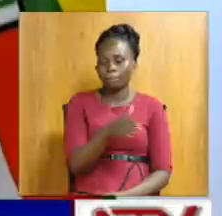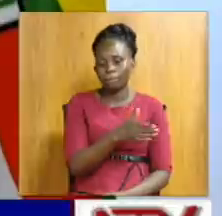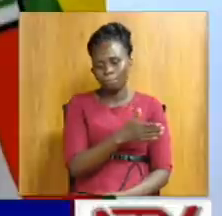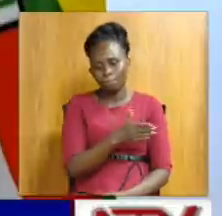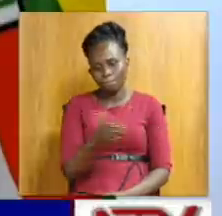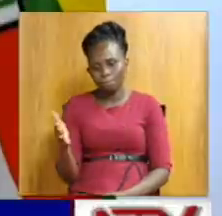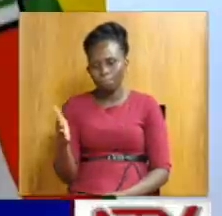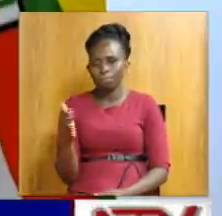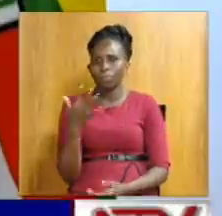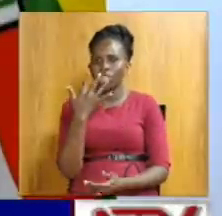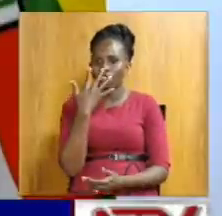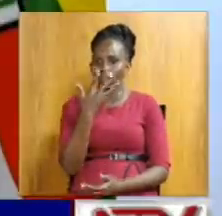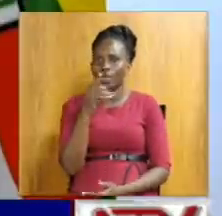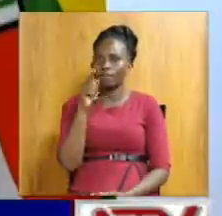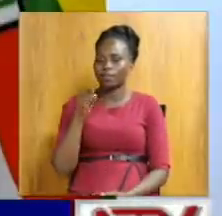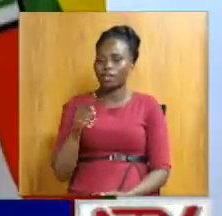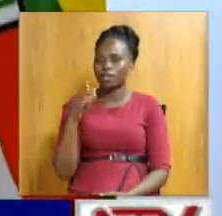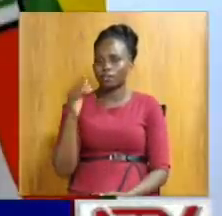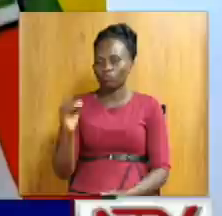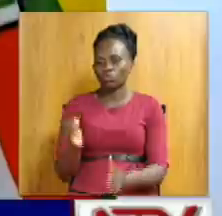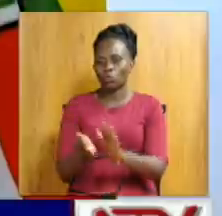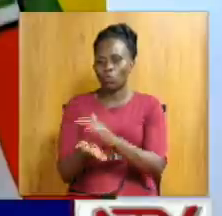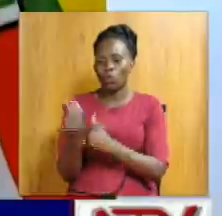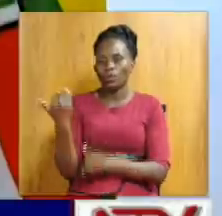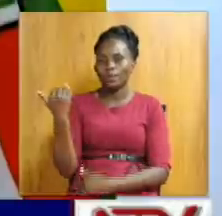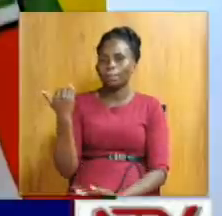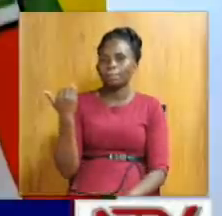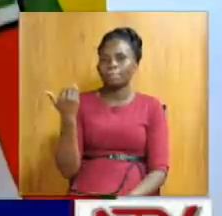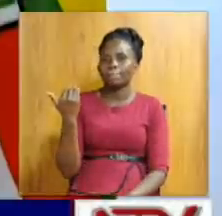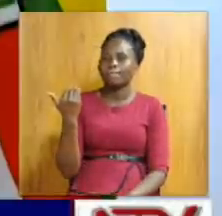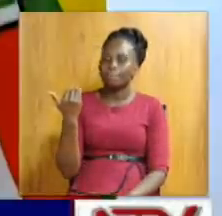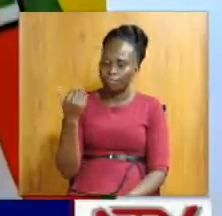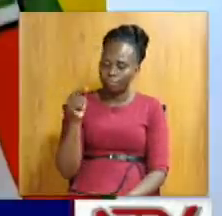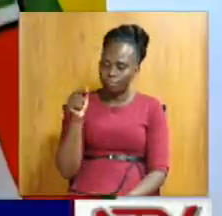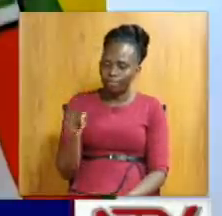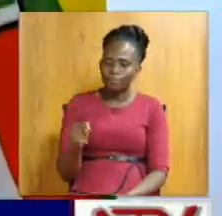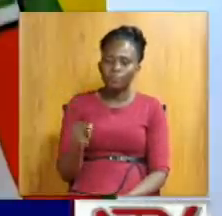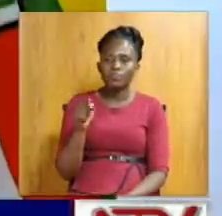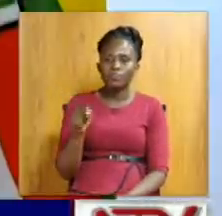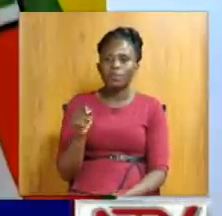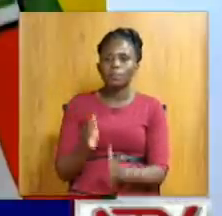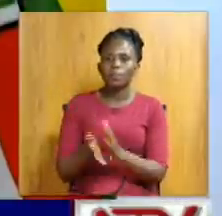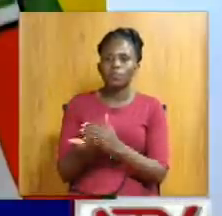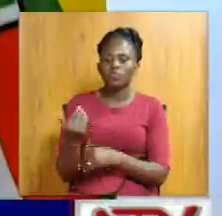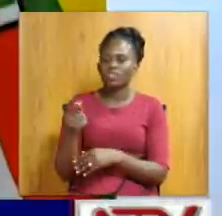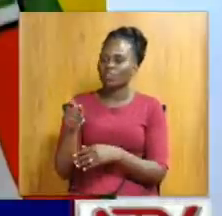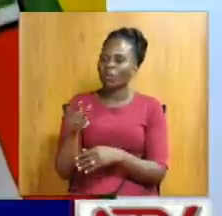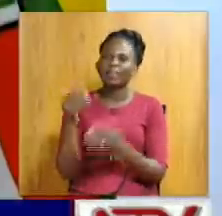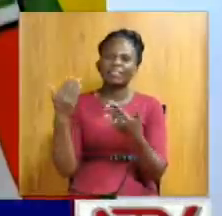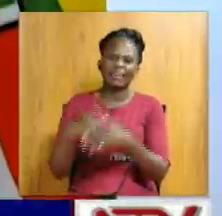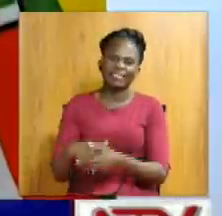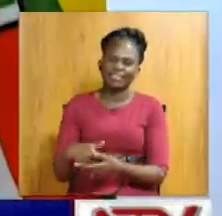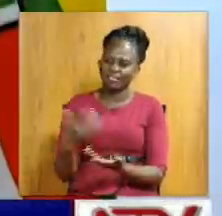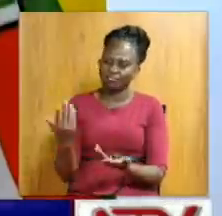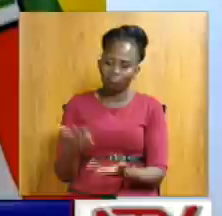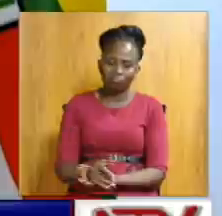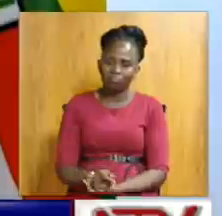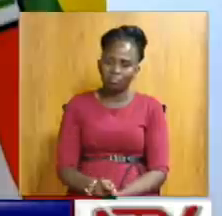mpaka saa kumi na moja na nusu ya usiku. Because that's a night. It is a night until